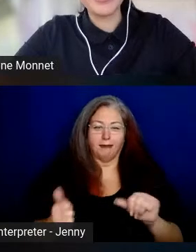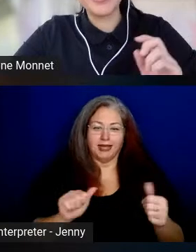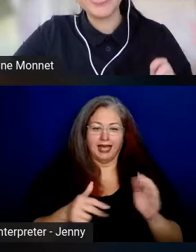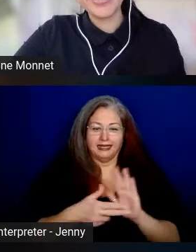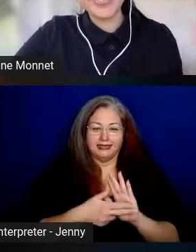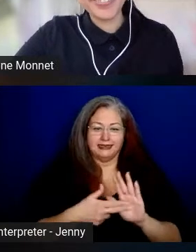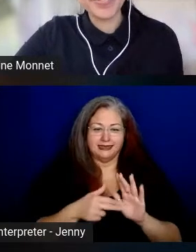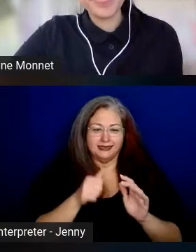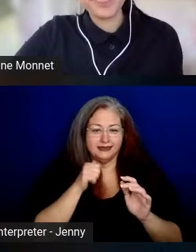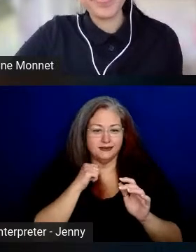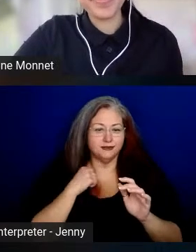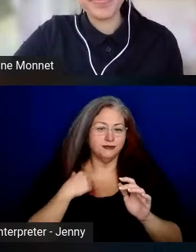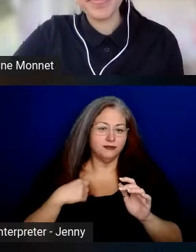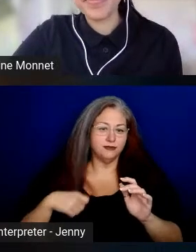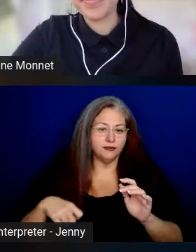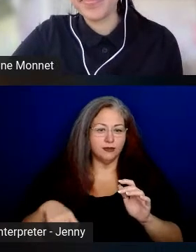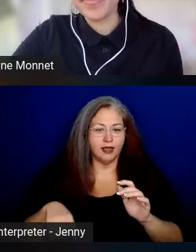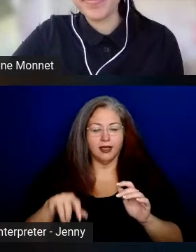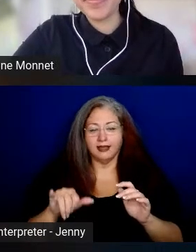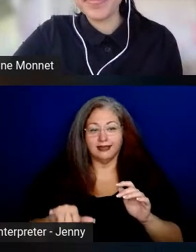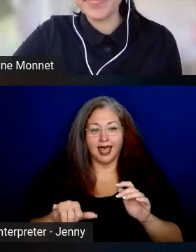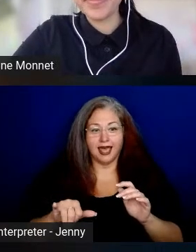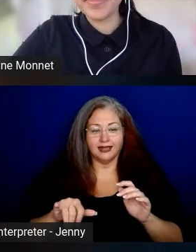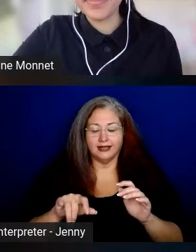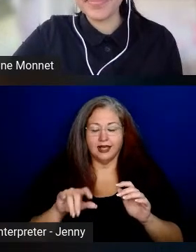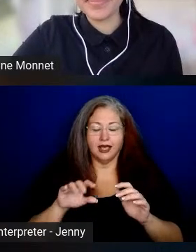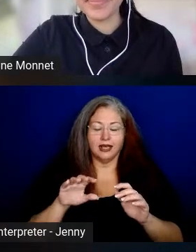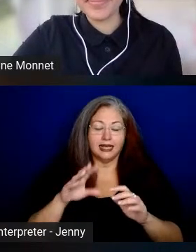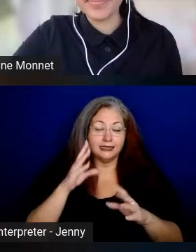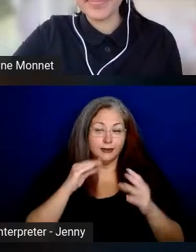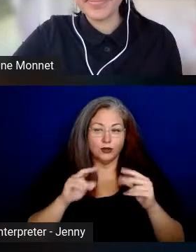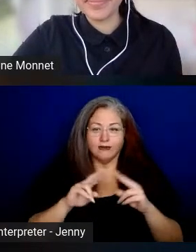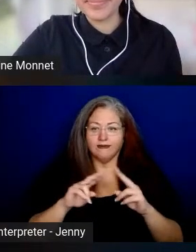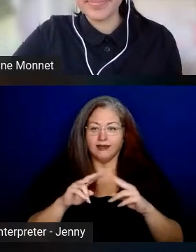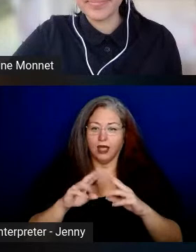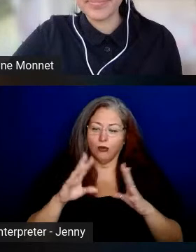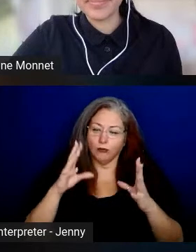was a beautiful, immersive experience.